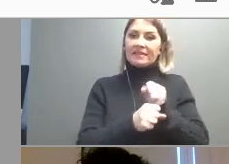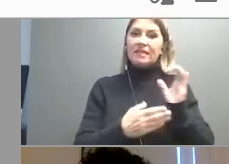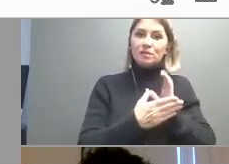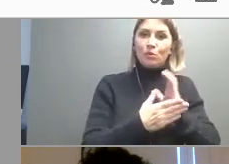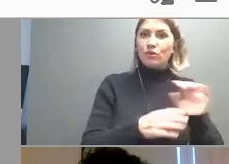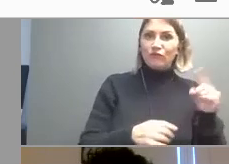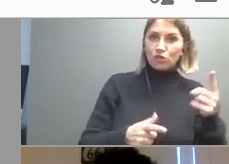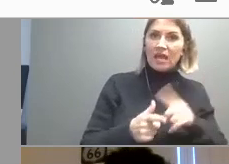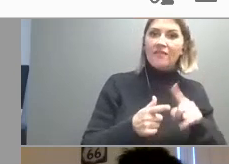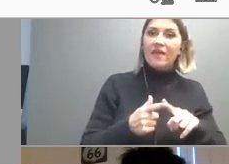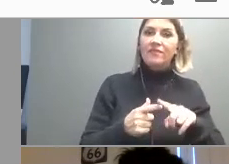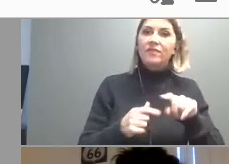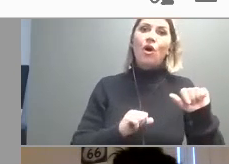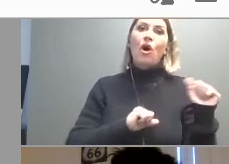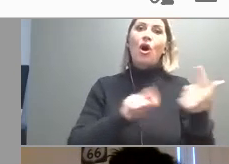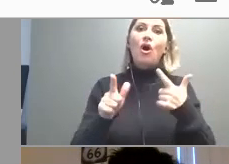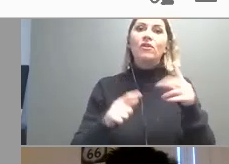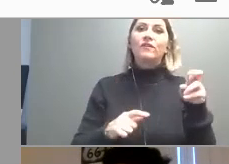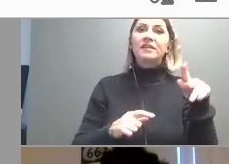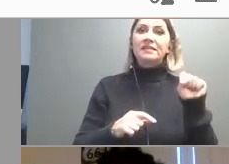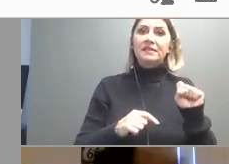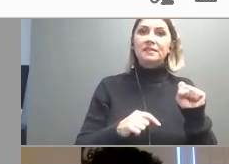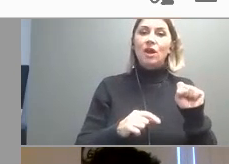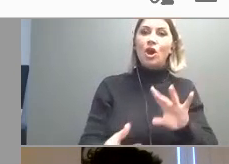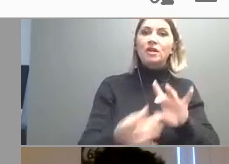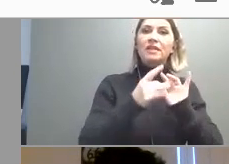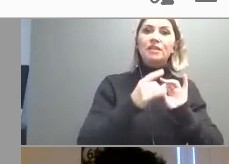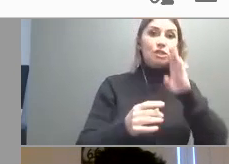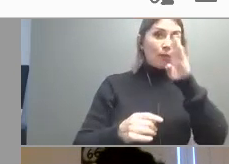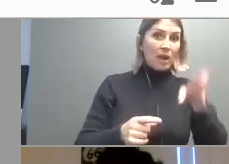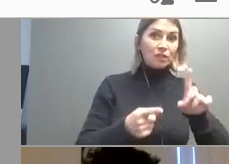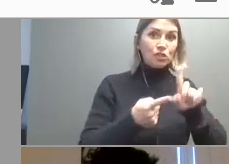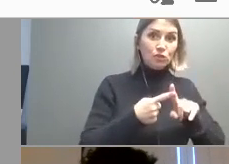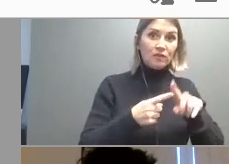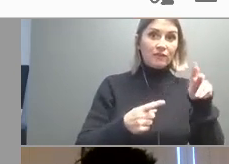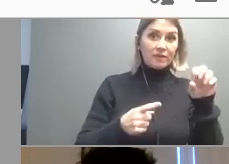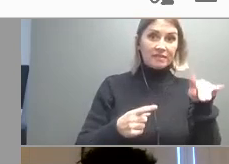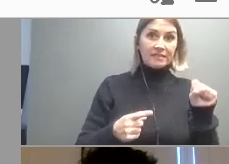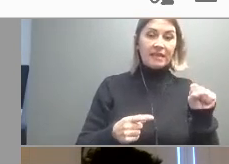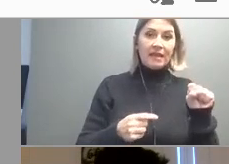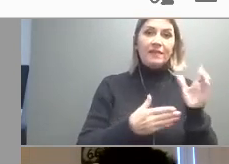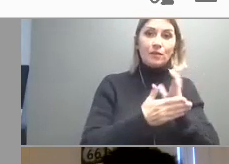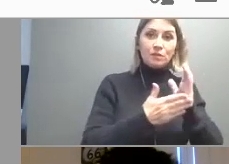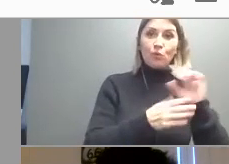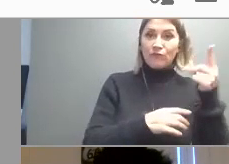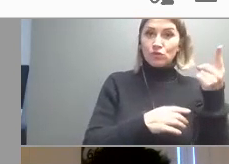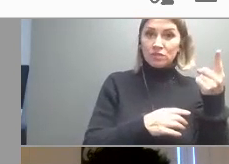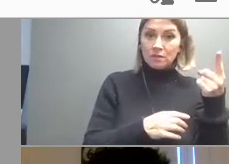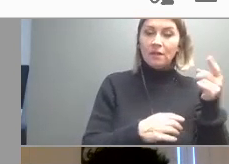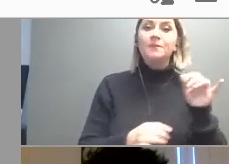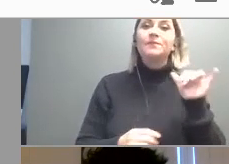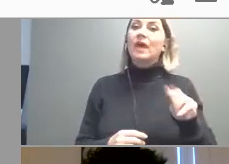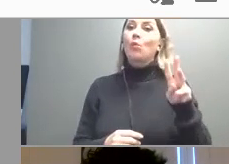first. So all the vertices that are connected directly to the source vertex and the following vertices get explored first. Now that was